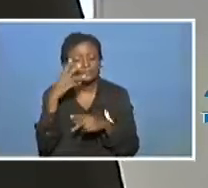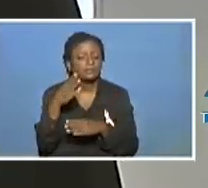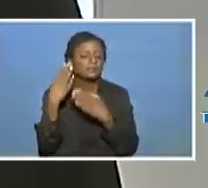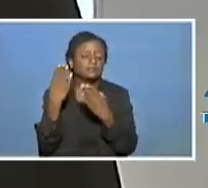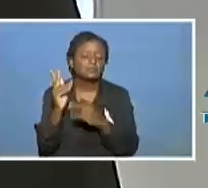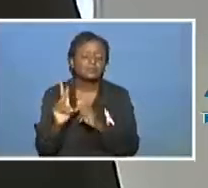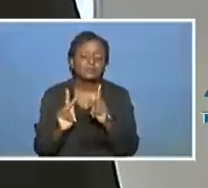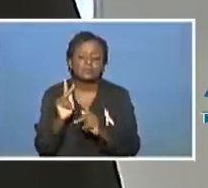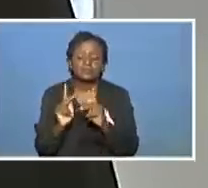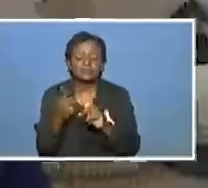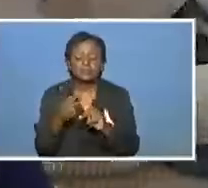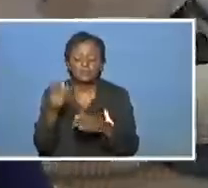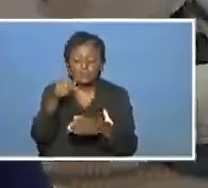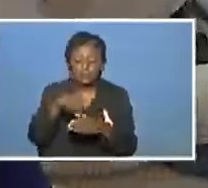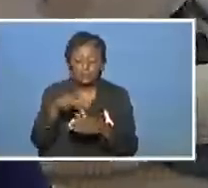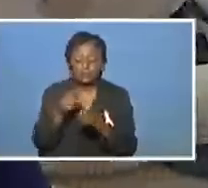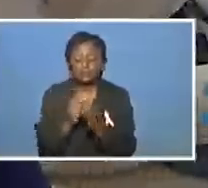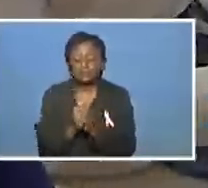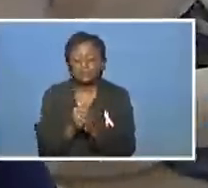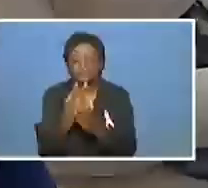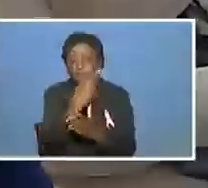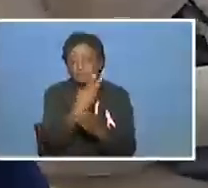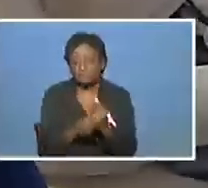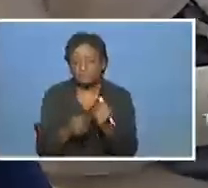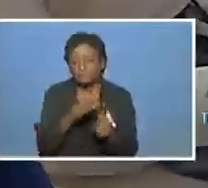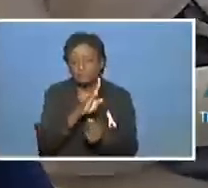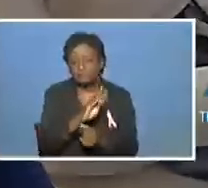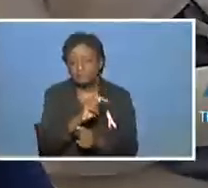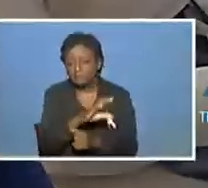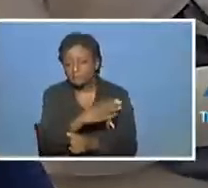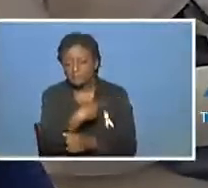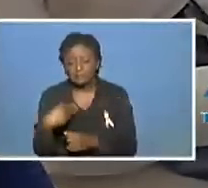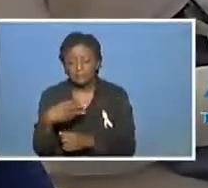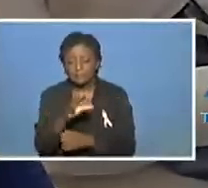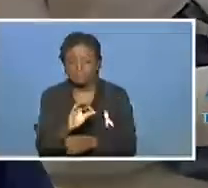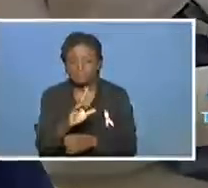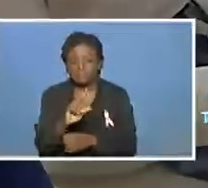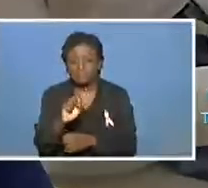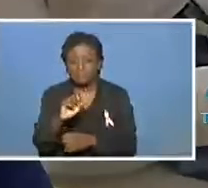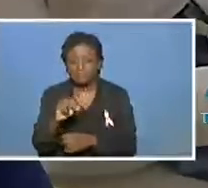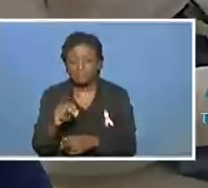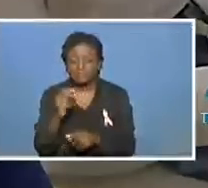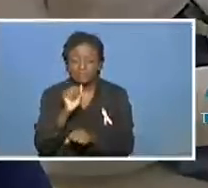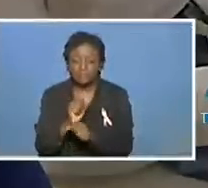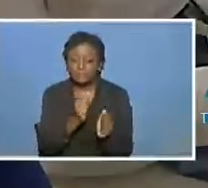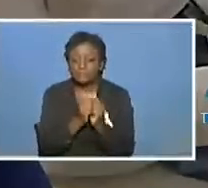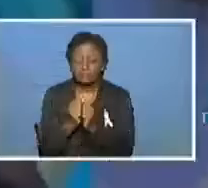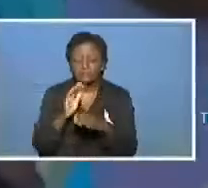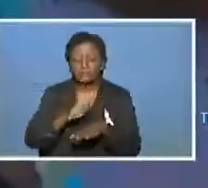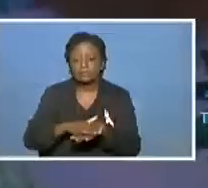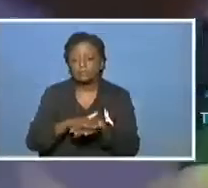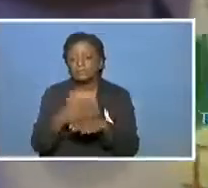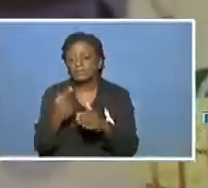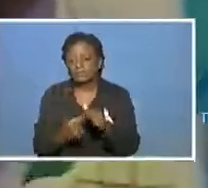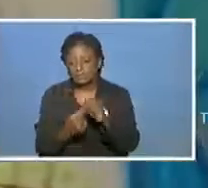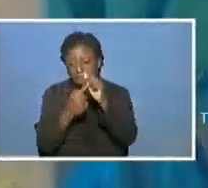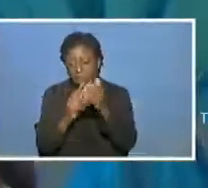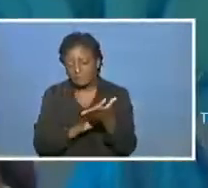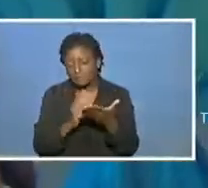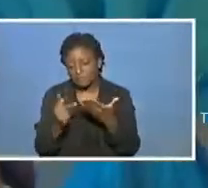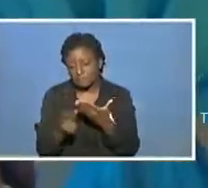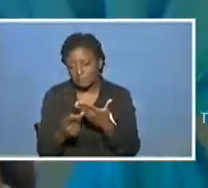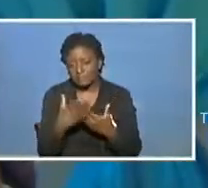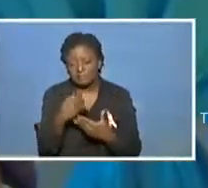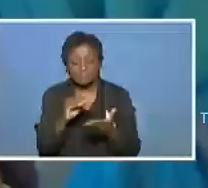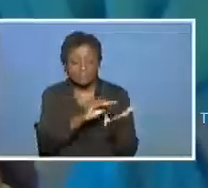Bahamian public to partake. Both BTC and Fusion will now collaborate on special projects along with community and branding initiatives.